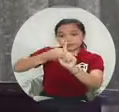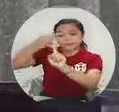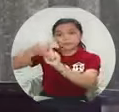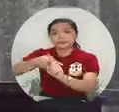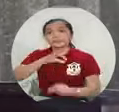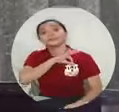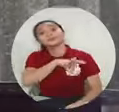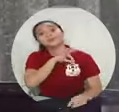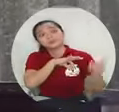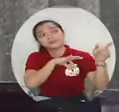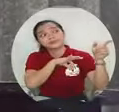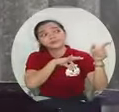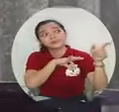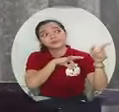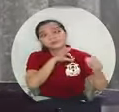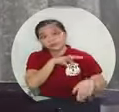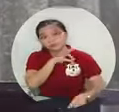in our church.